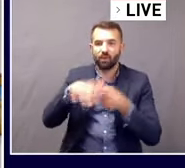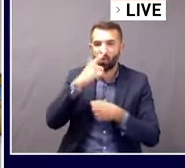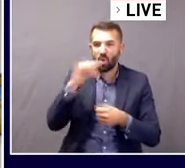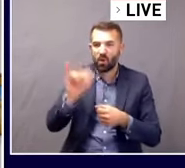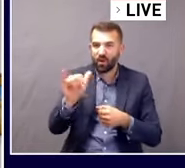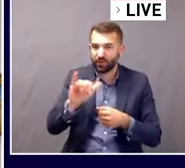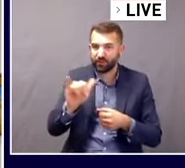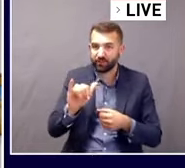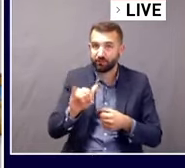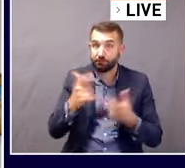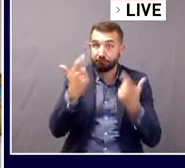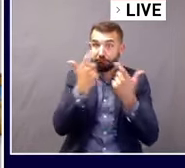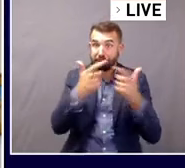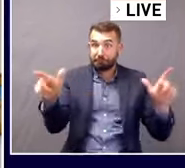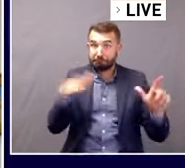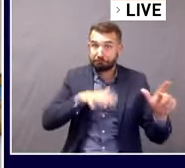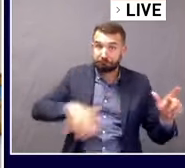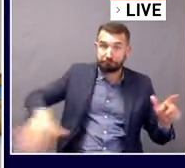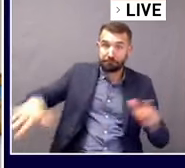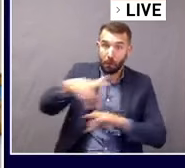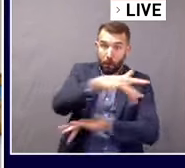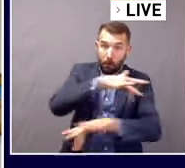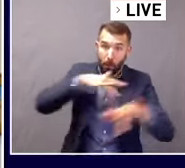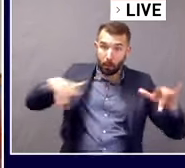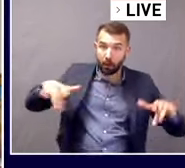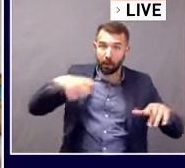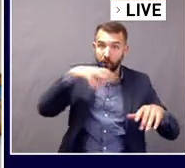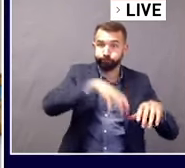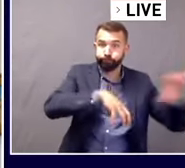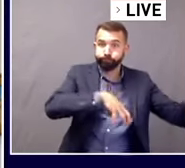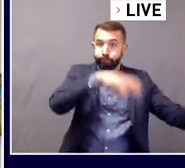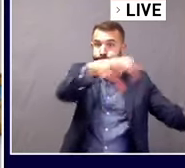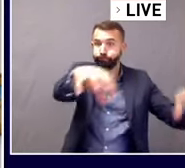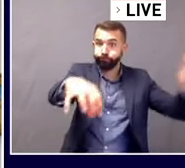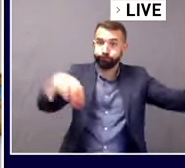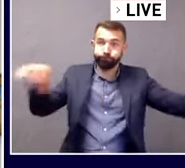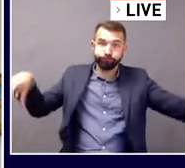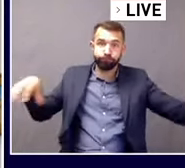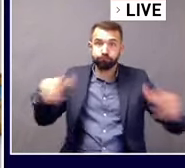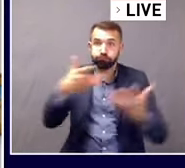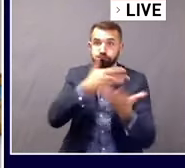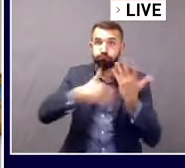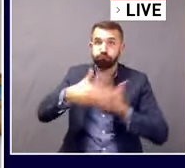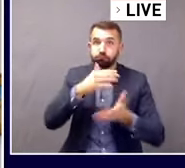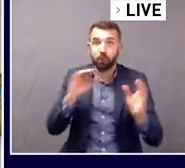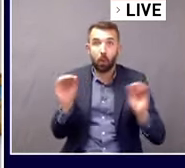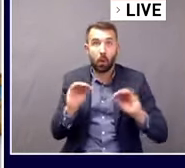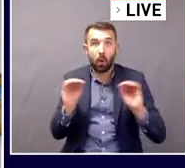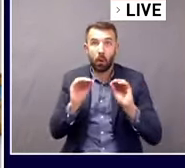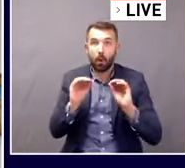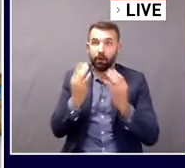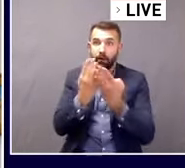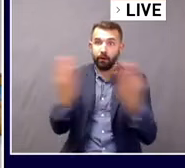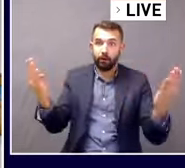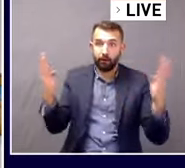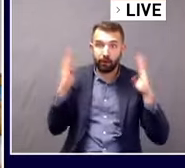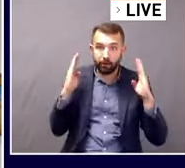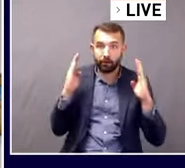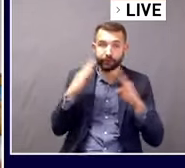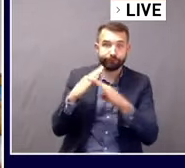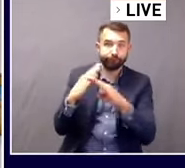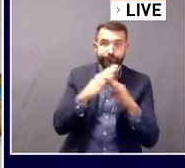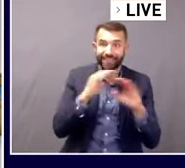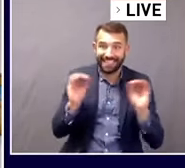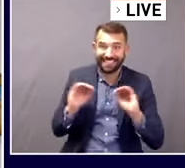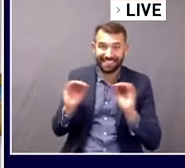office where individuals are intermingling and where there is no physical separation among and between the various offices